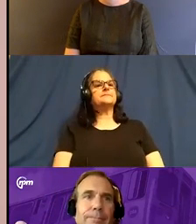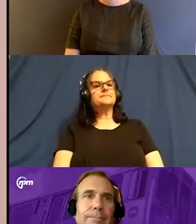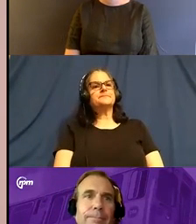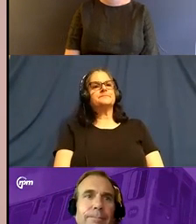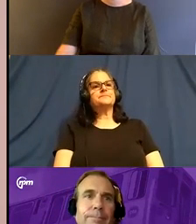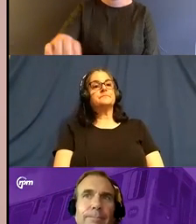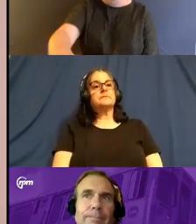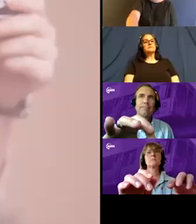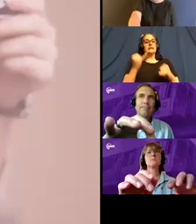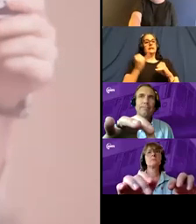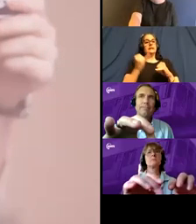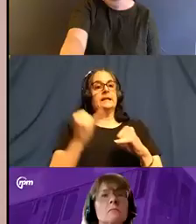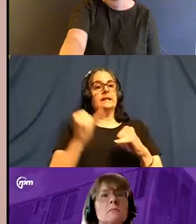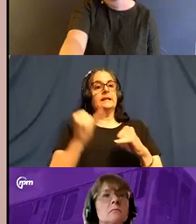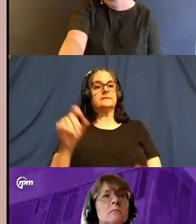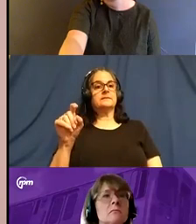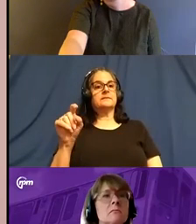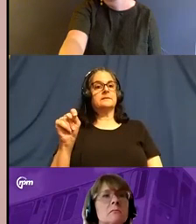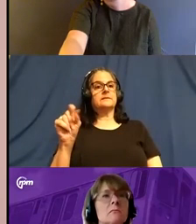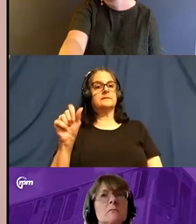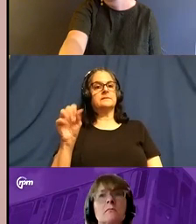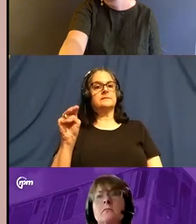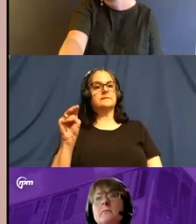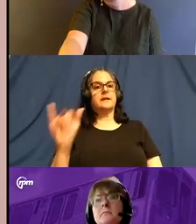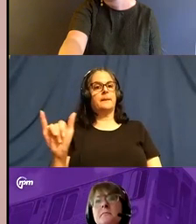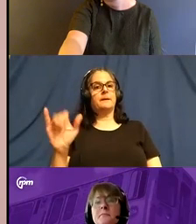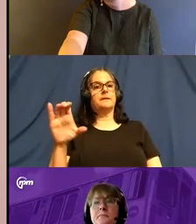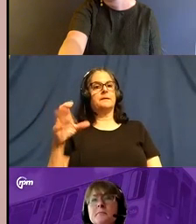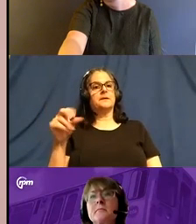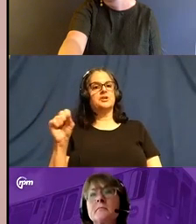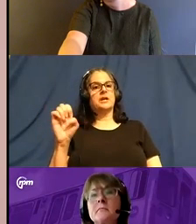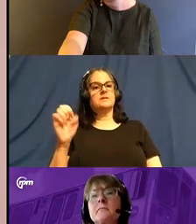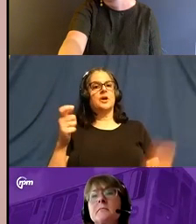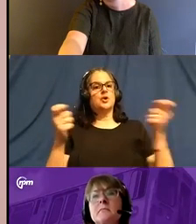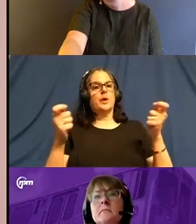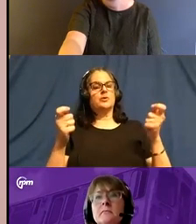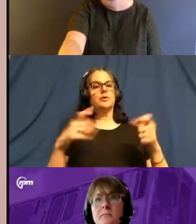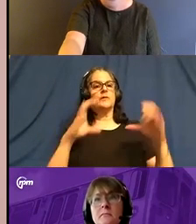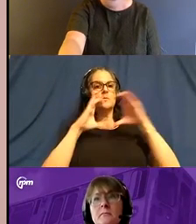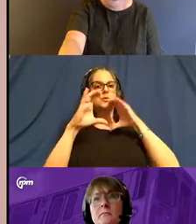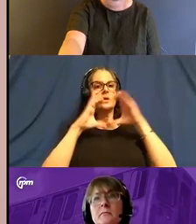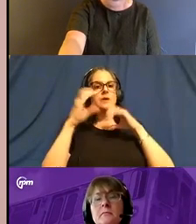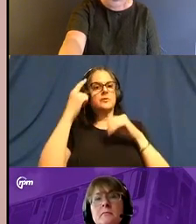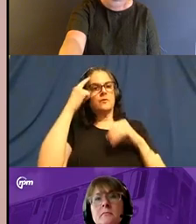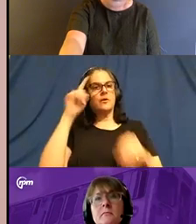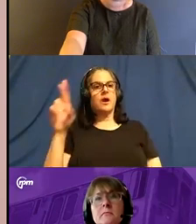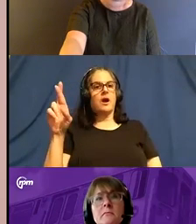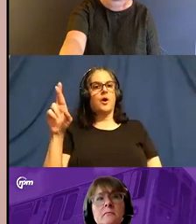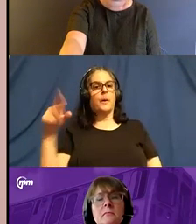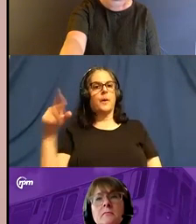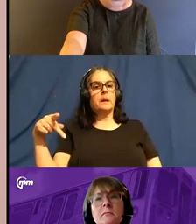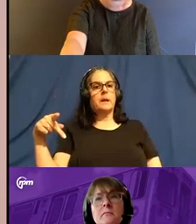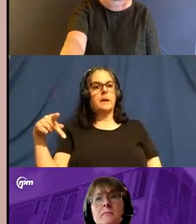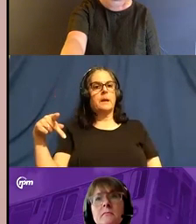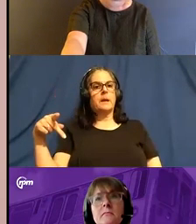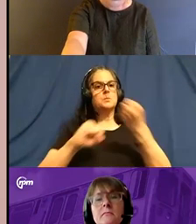Lastly, we will be hearing from Tammy Chase, Director of Communications and RPM. She'll be talking about business support in the area